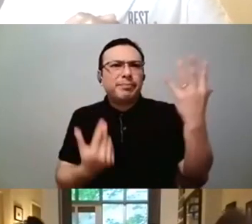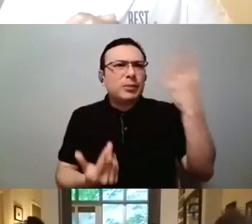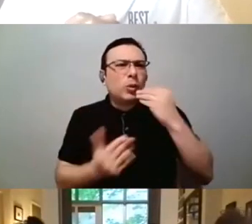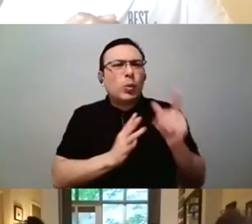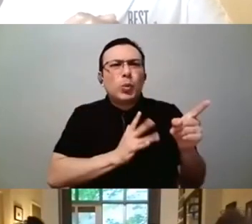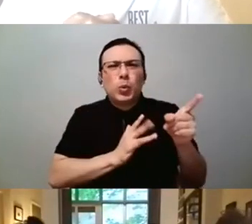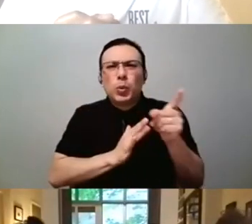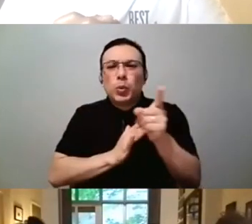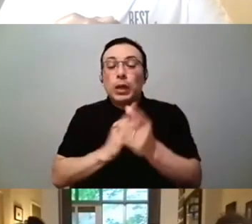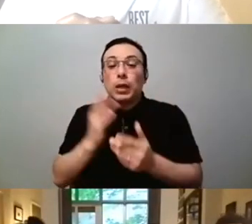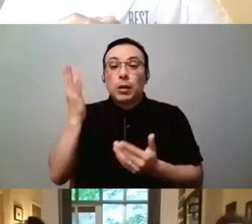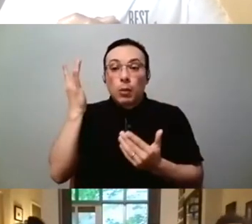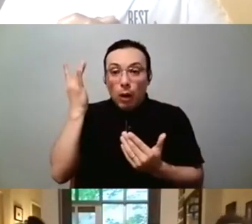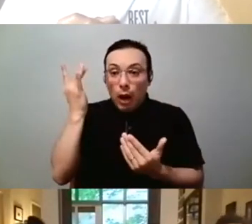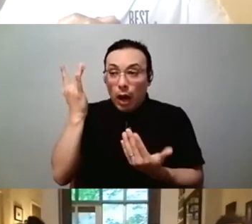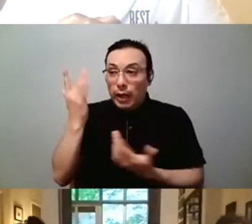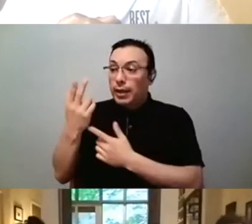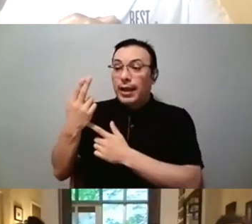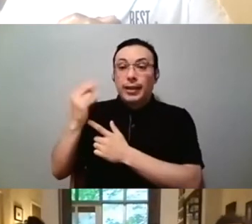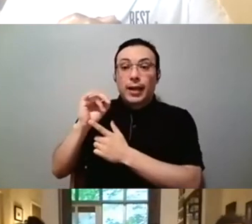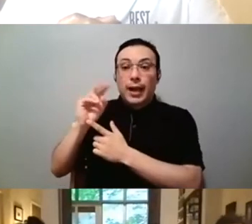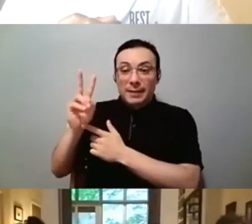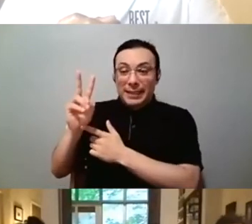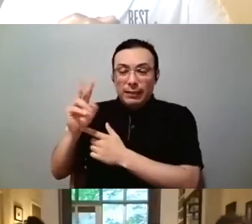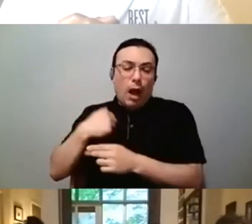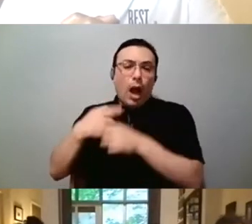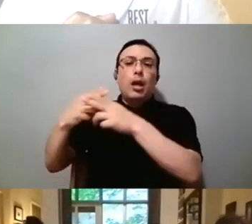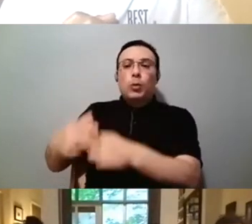violence that is HIV. HIV is structural violence.